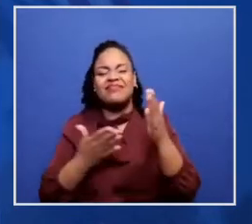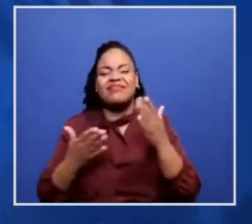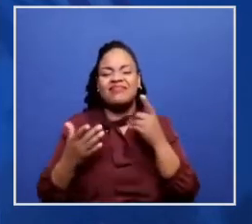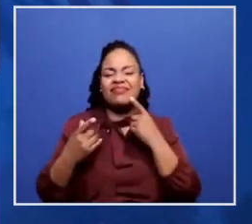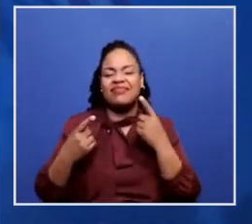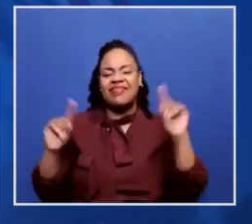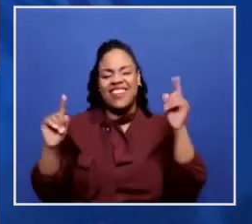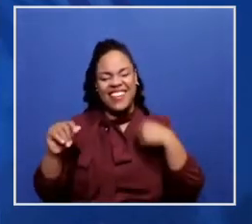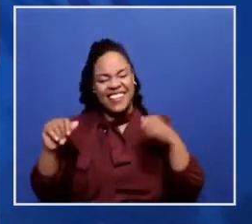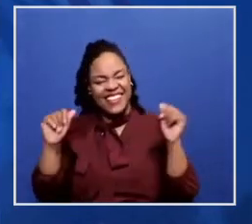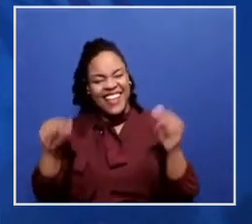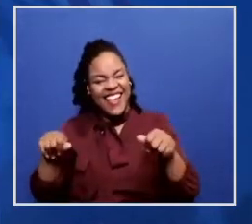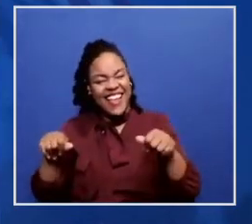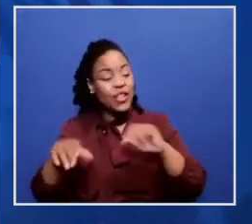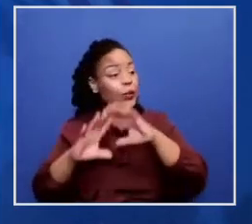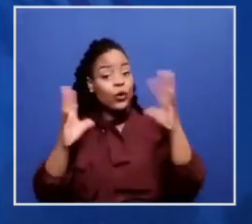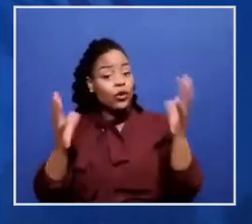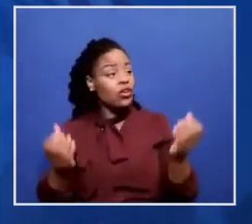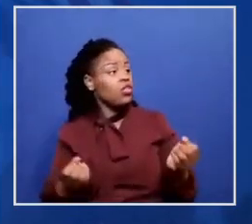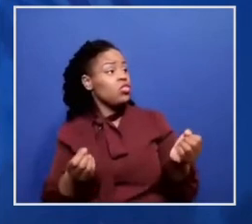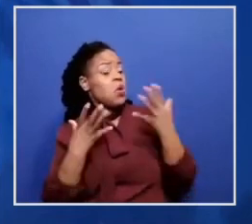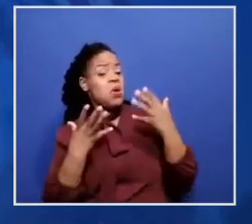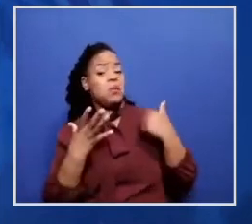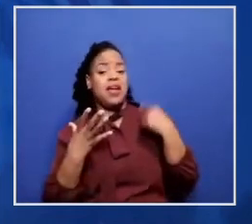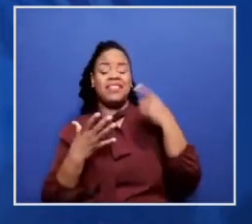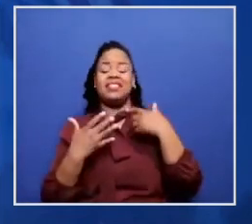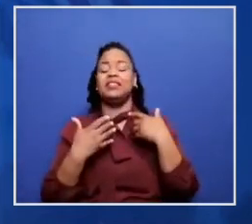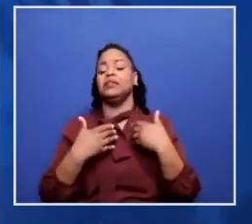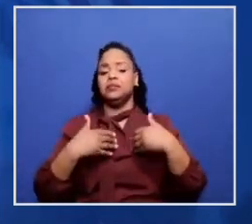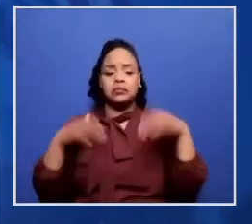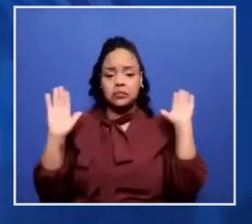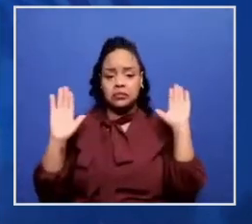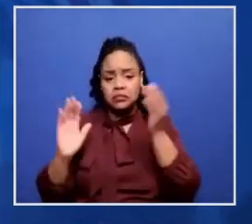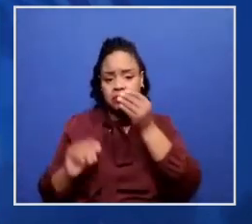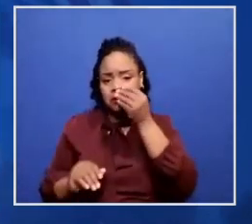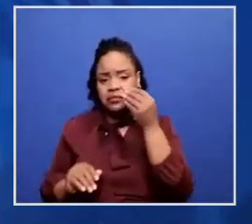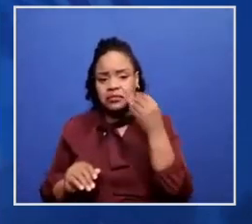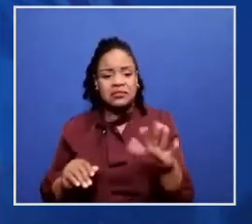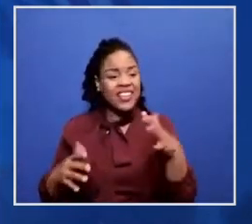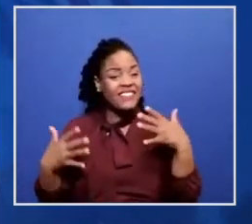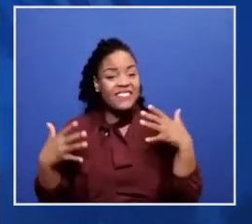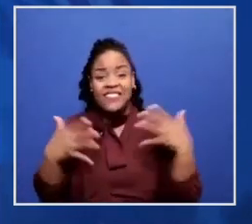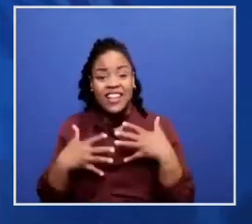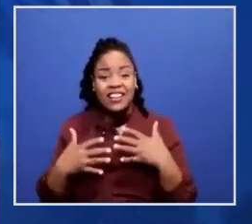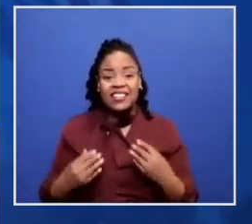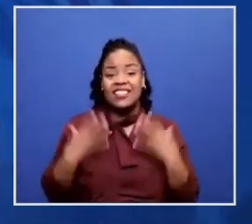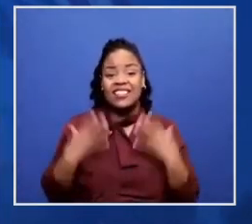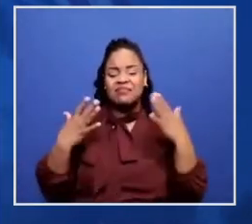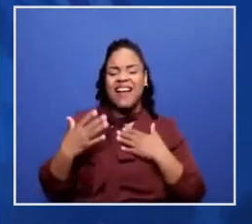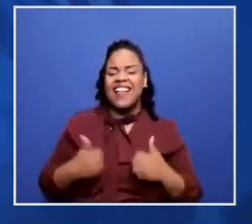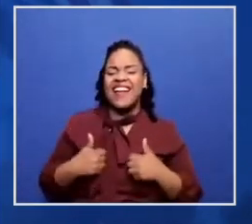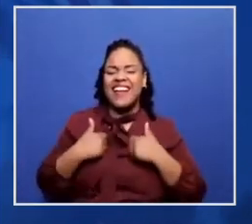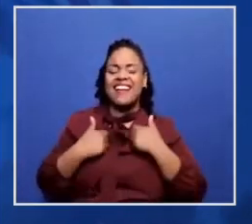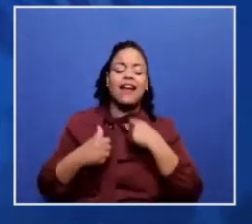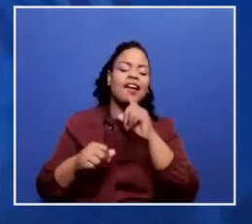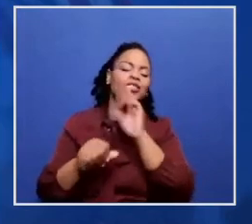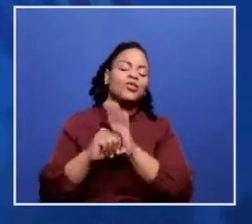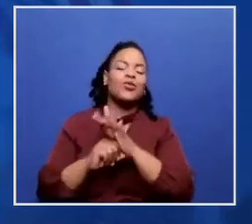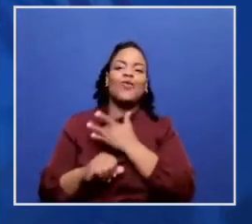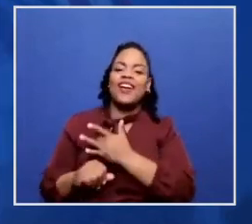my face, but the fear gives me life, and I swear till I die, I'm gonna do it my